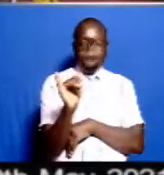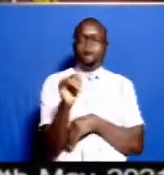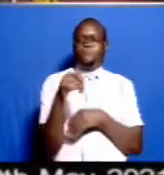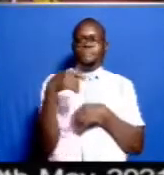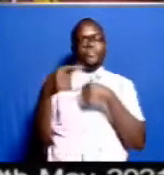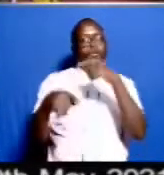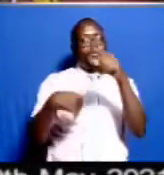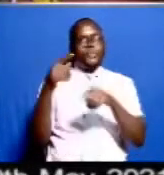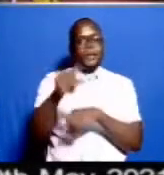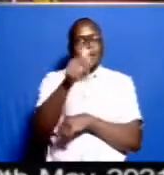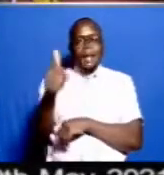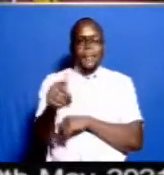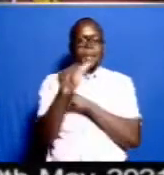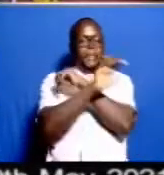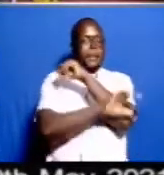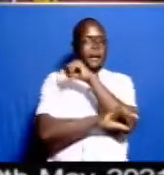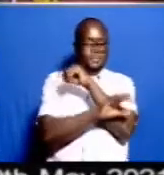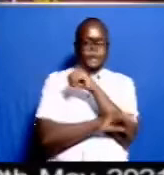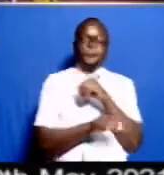ongoing in other jurisdictions.